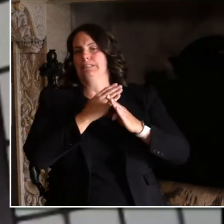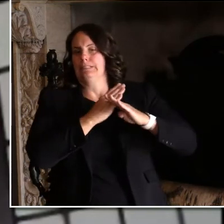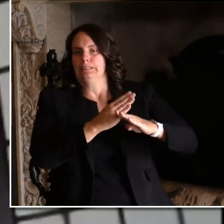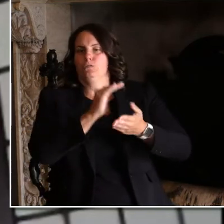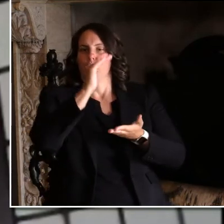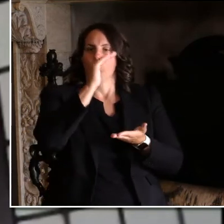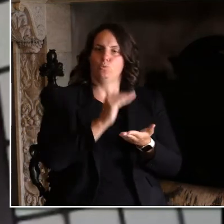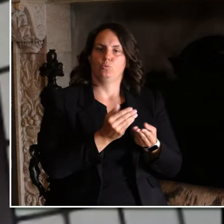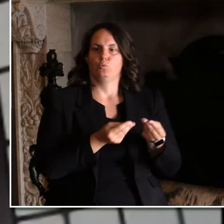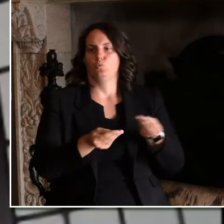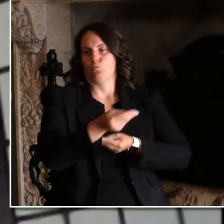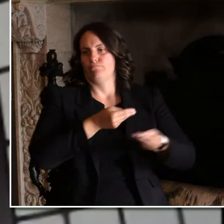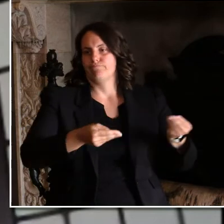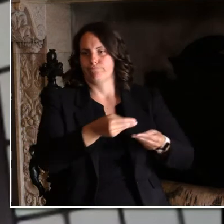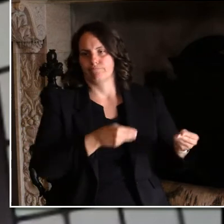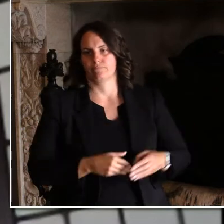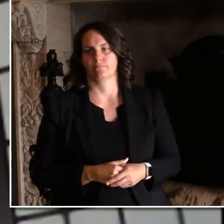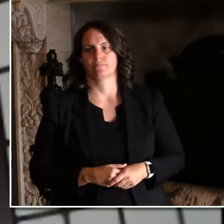terms of